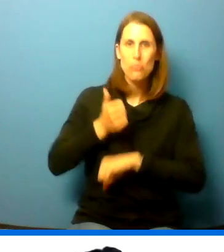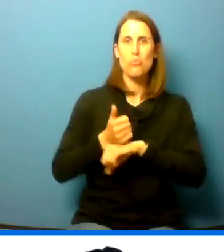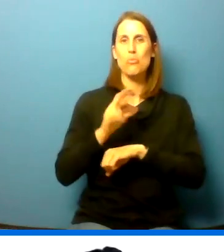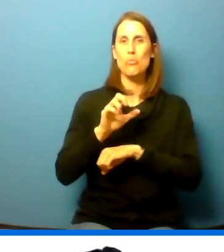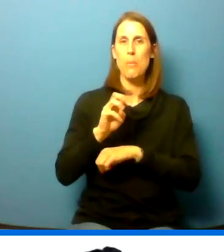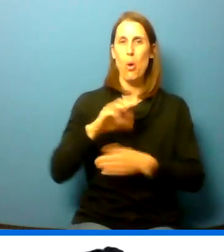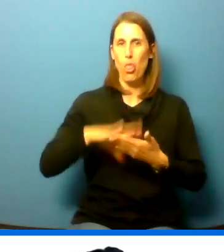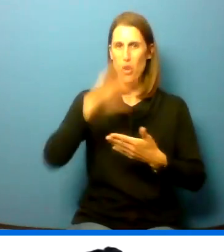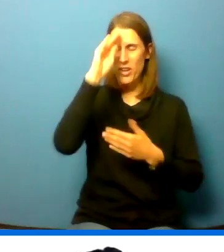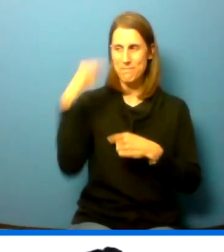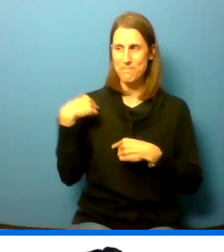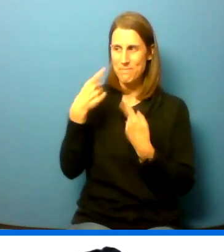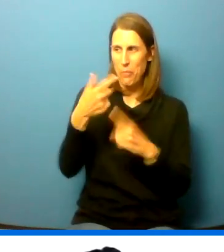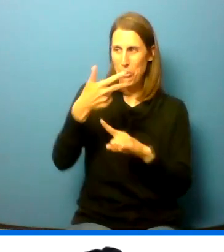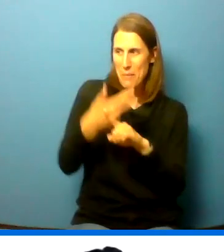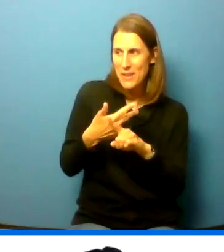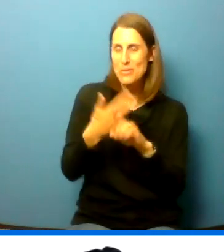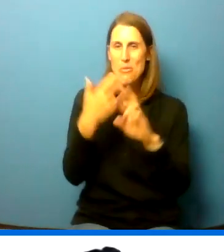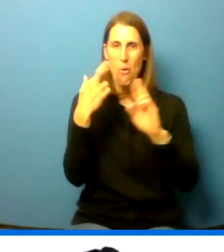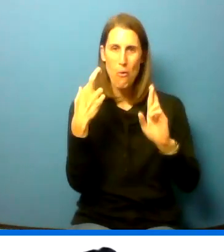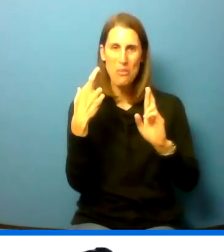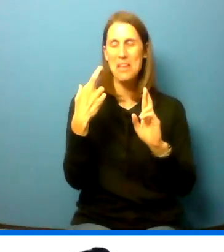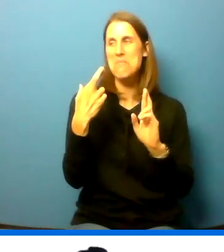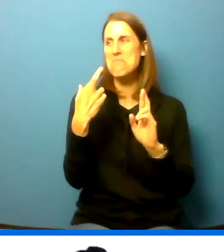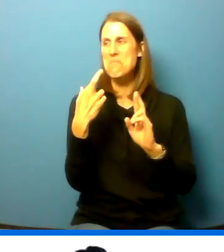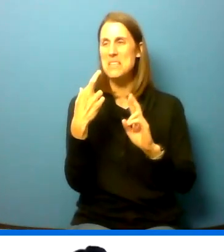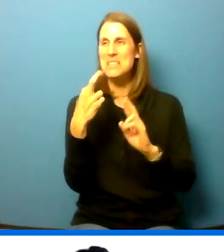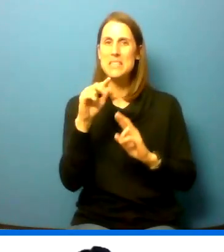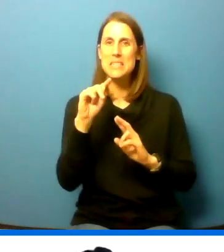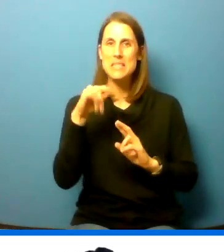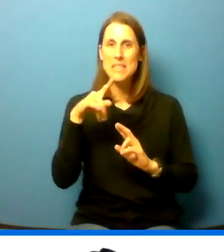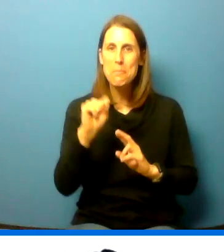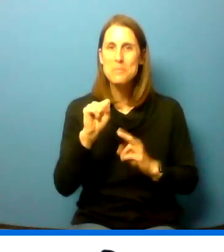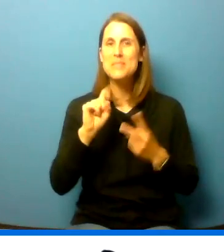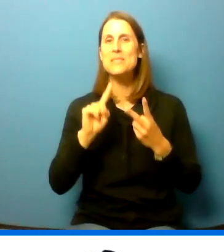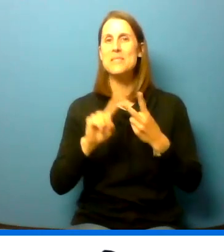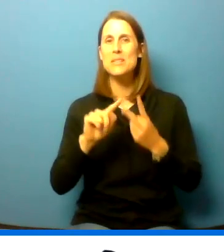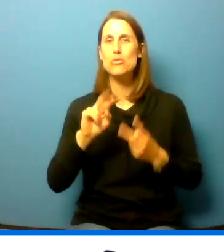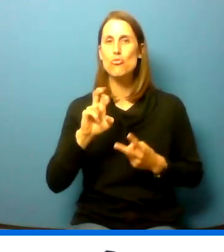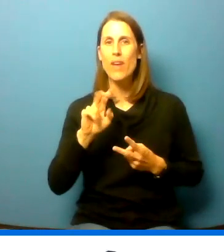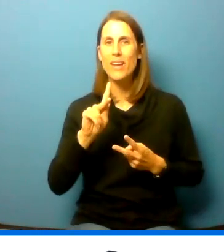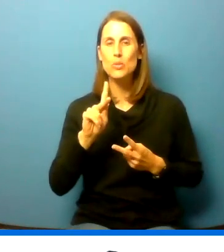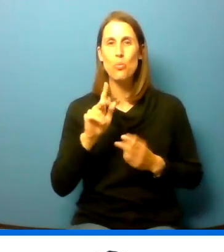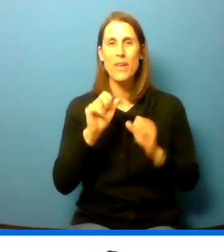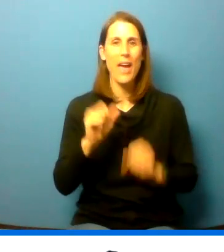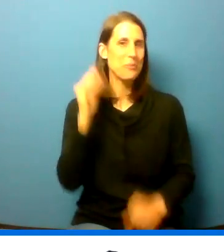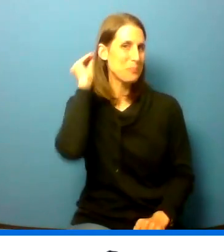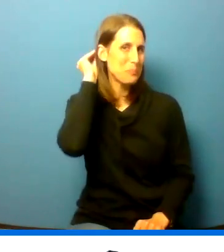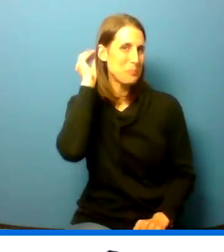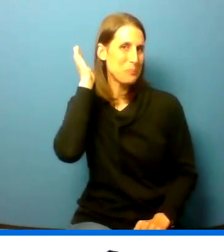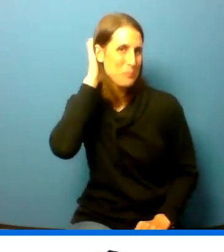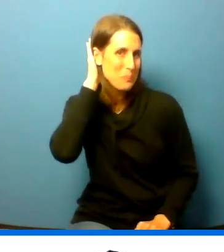even when we're all back together again, whenever that might be. Hopefully some of these things can aid us as we're thinking about planning for the future.